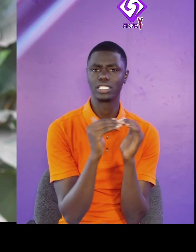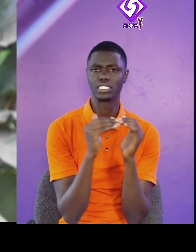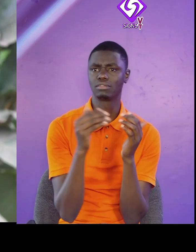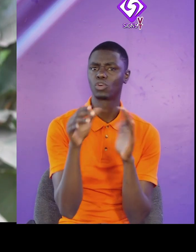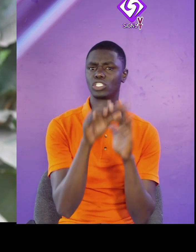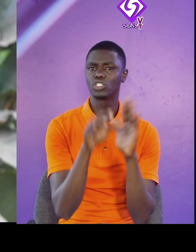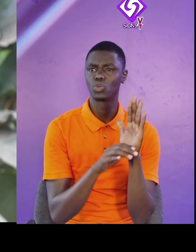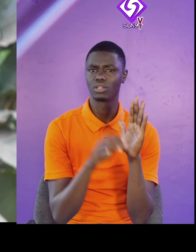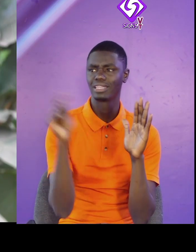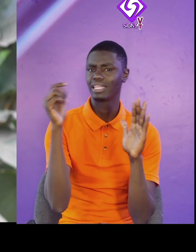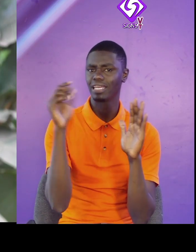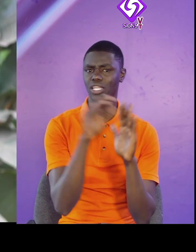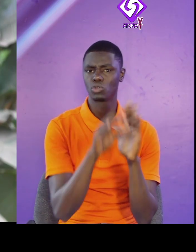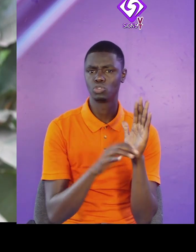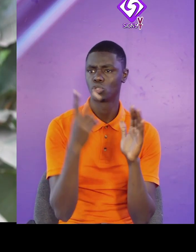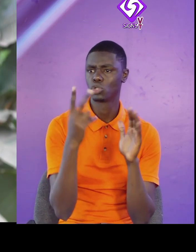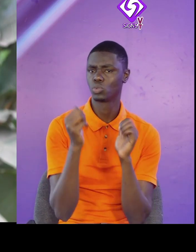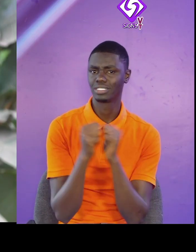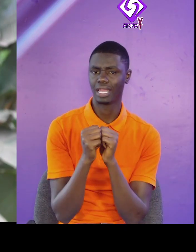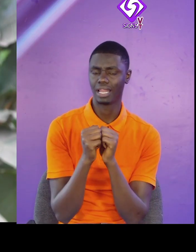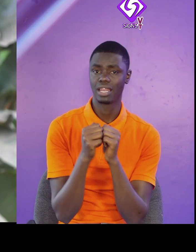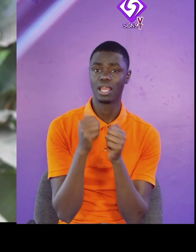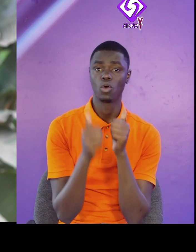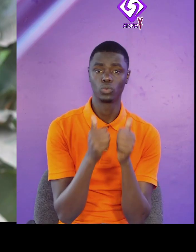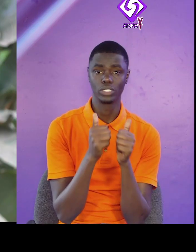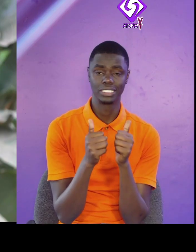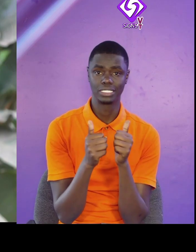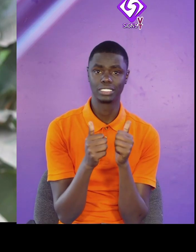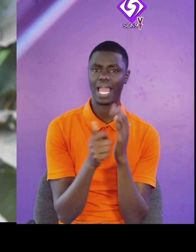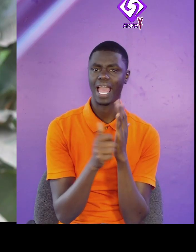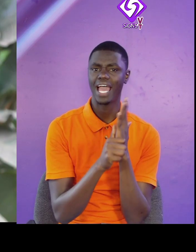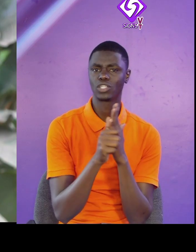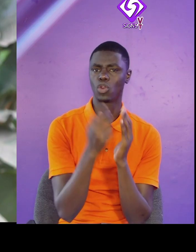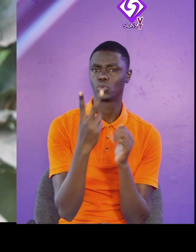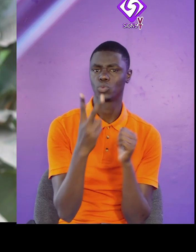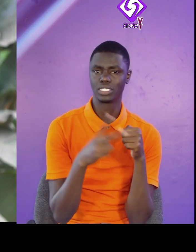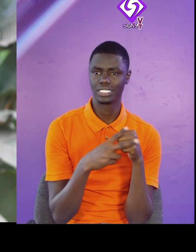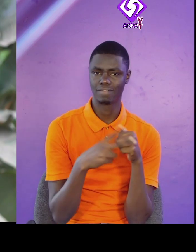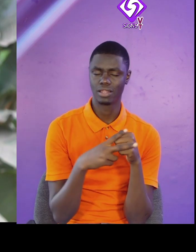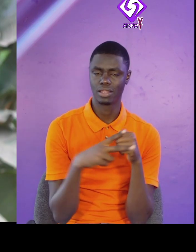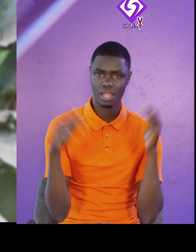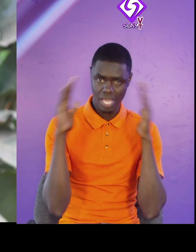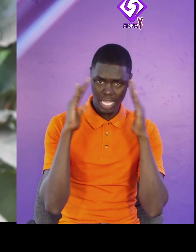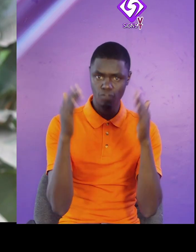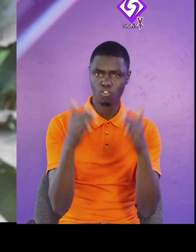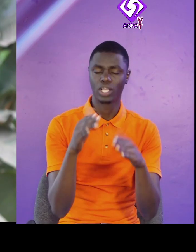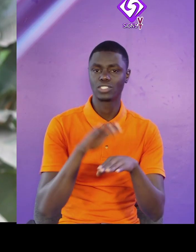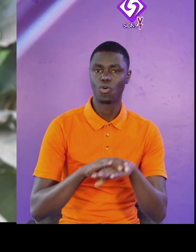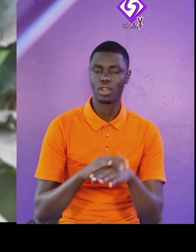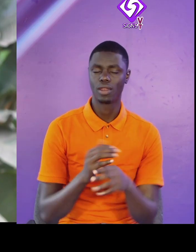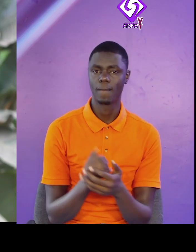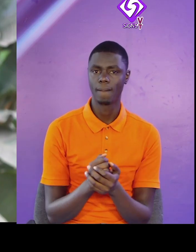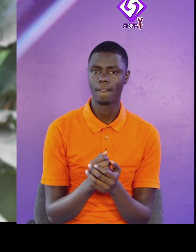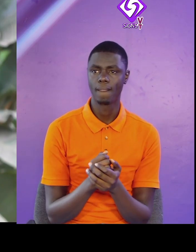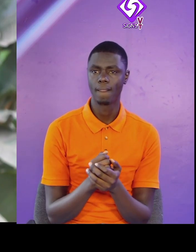Kenyan Constitution 2010, which Article 27 really focuses on the